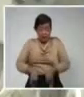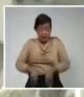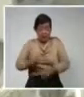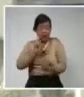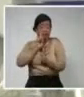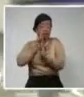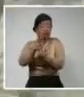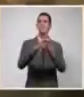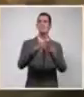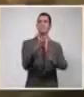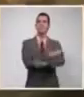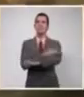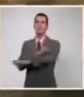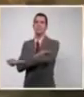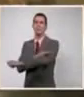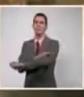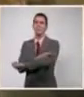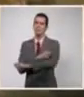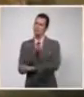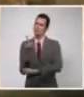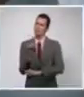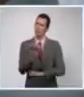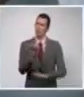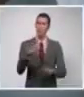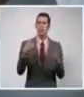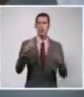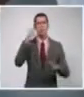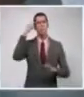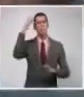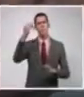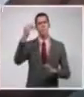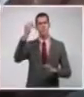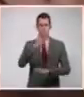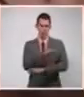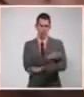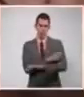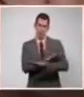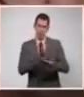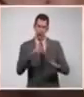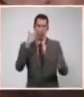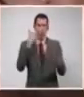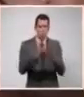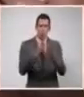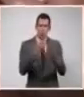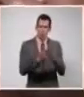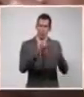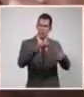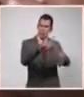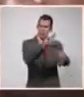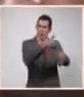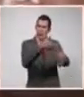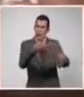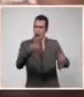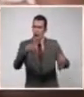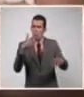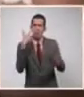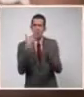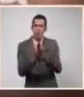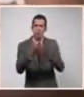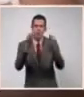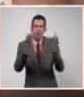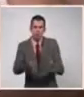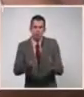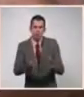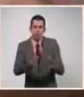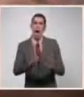each fortnight. Meanwhile, Abdallah's vaccine demands 2 doses separated by a 3 weeks period.